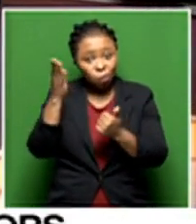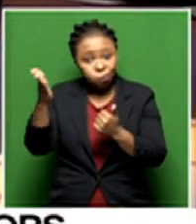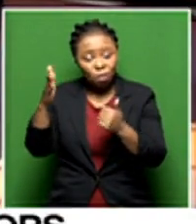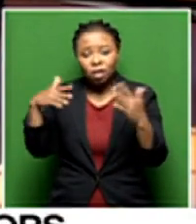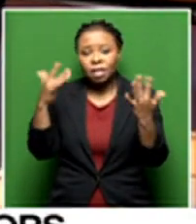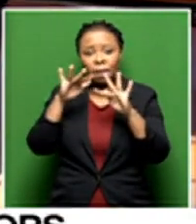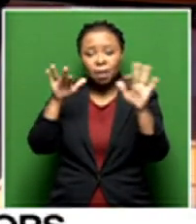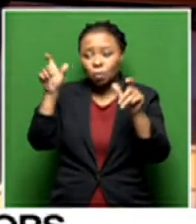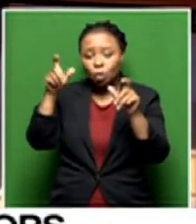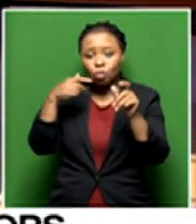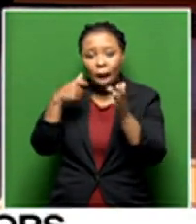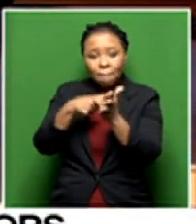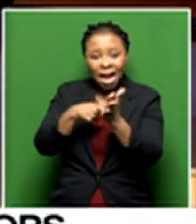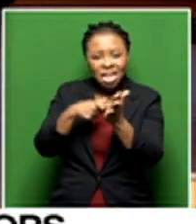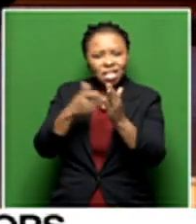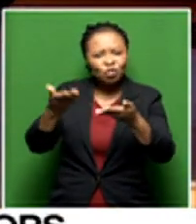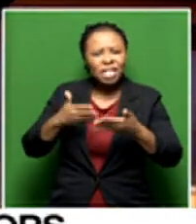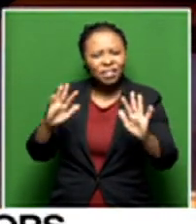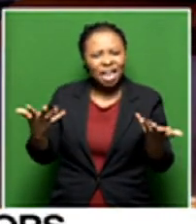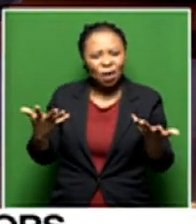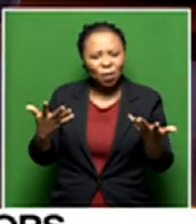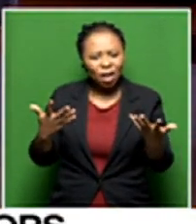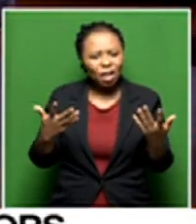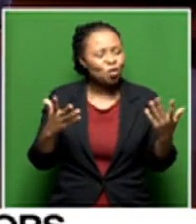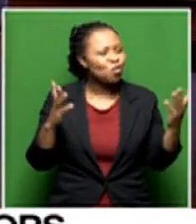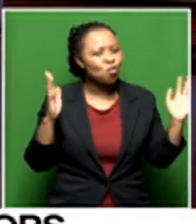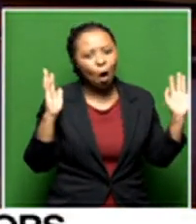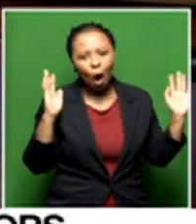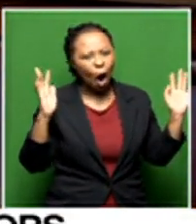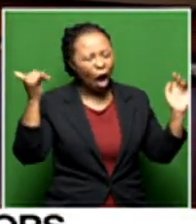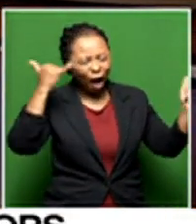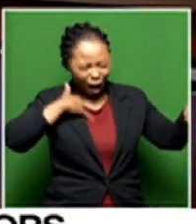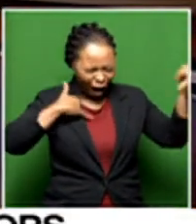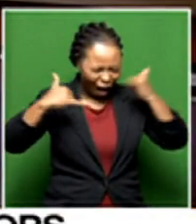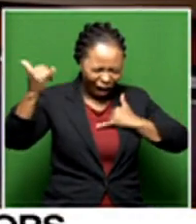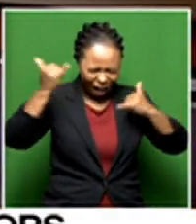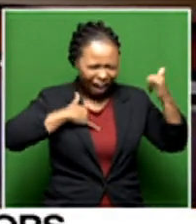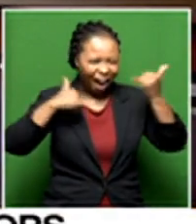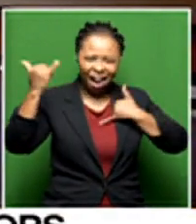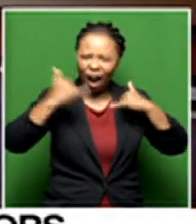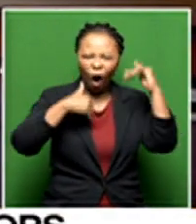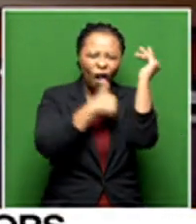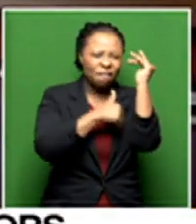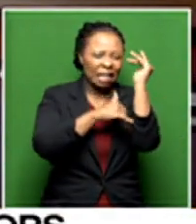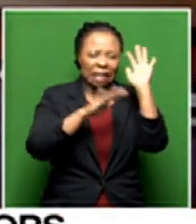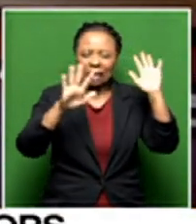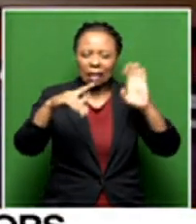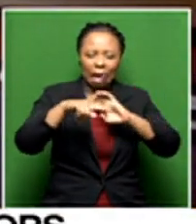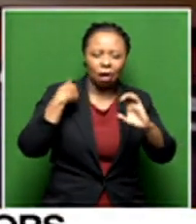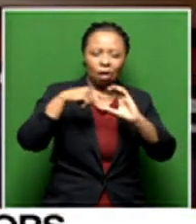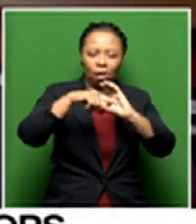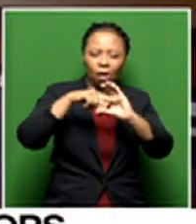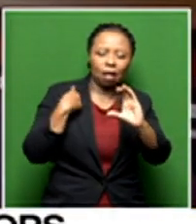consumers receiving it? Yo, we've been having so many calls. My office has been receiving calls, has been receiving emails